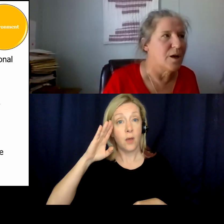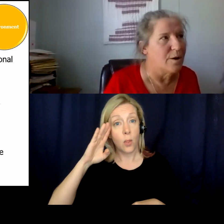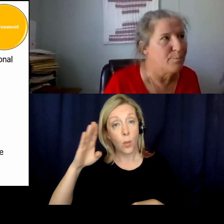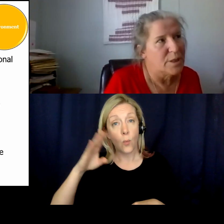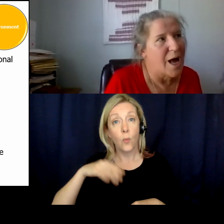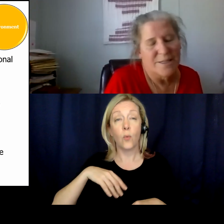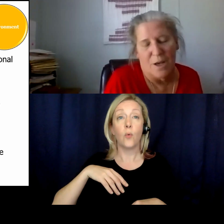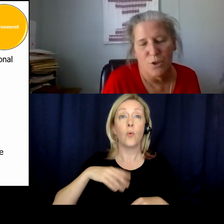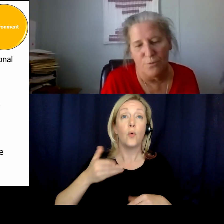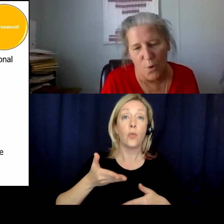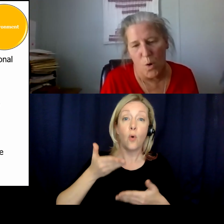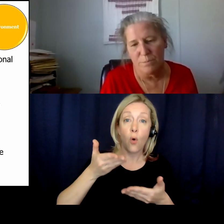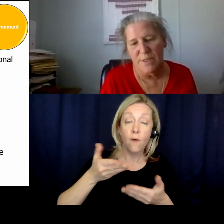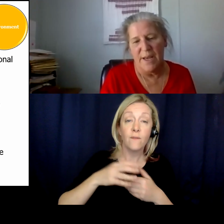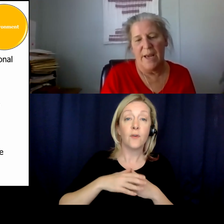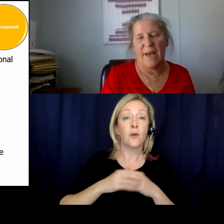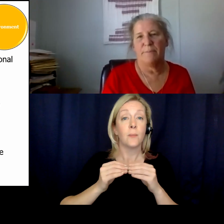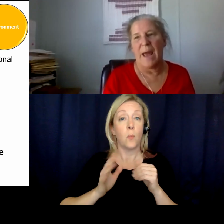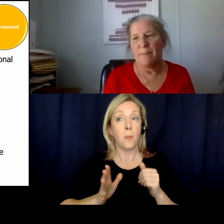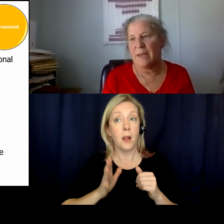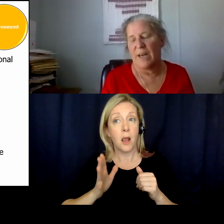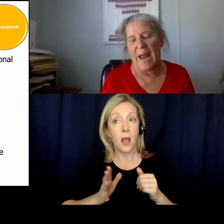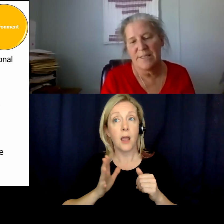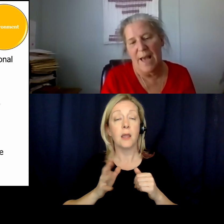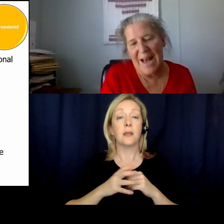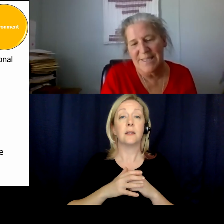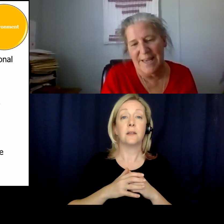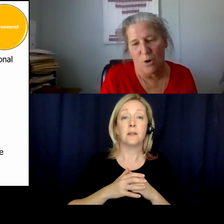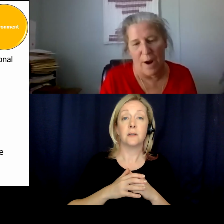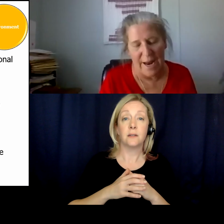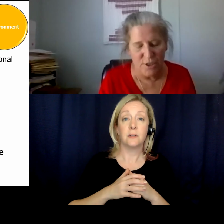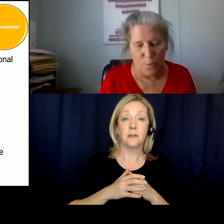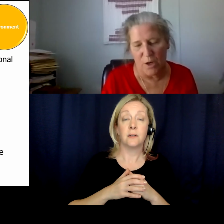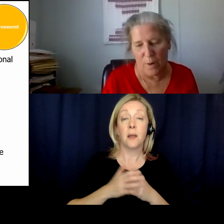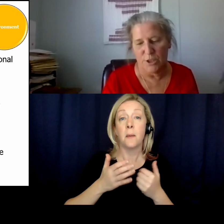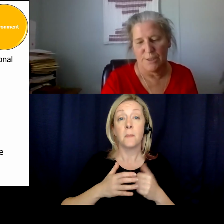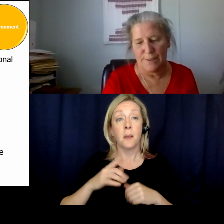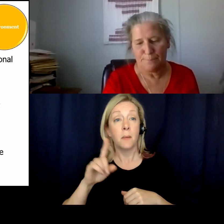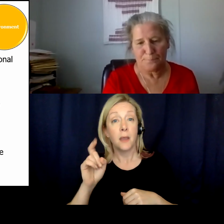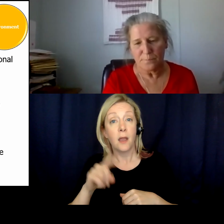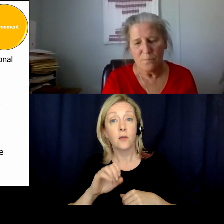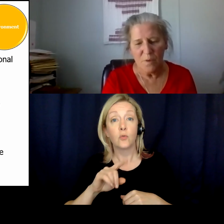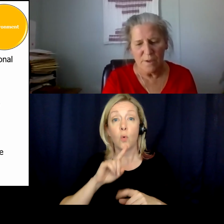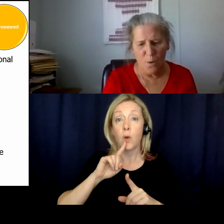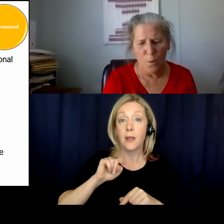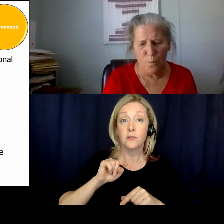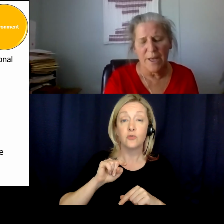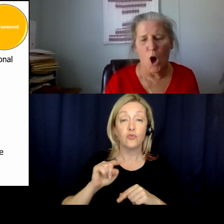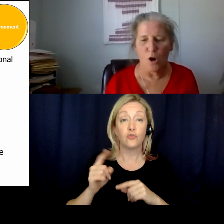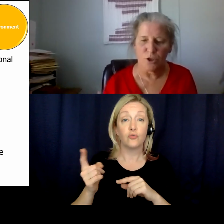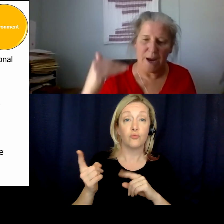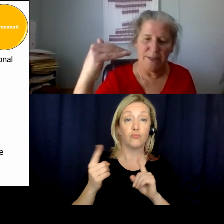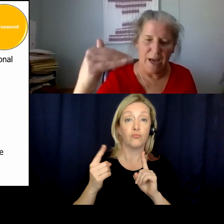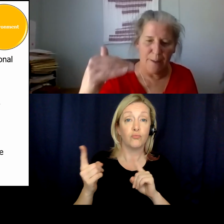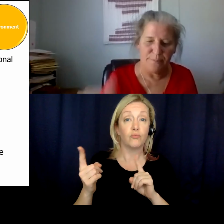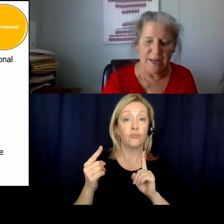those polite social forms, and maybe even asking or answering questions. So we really